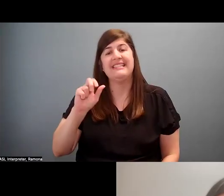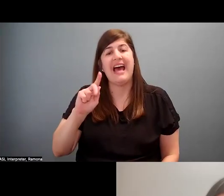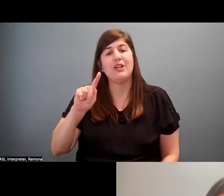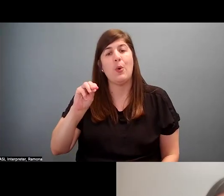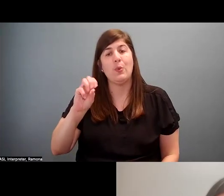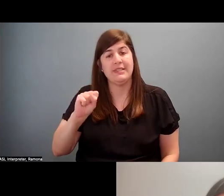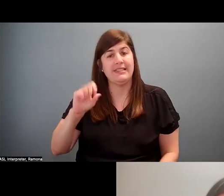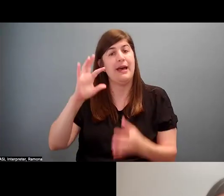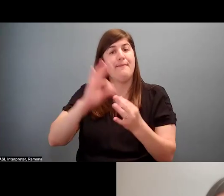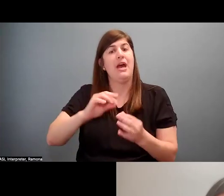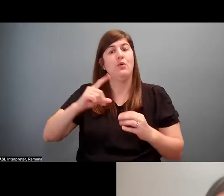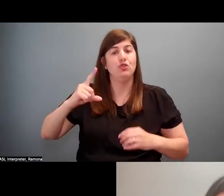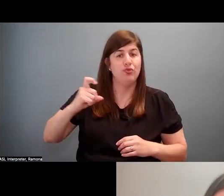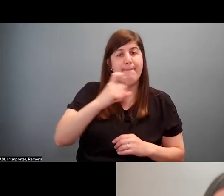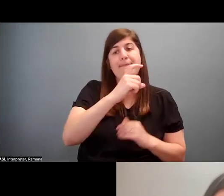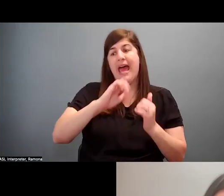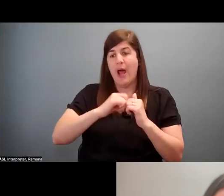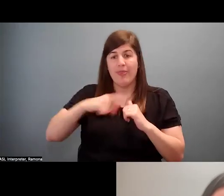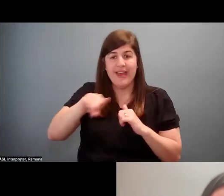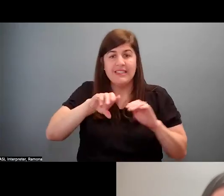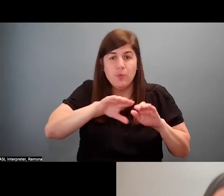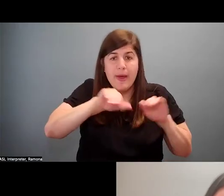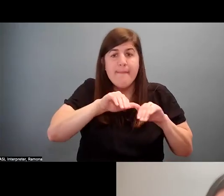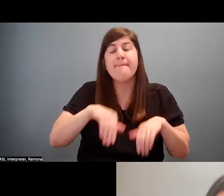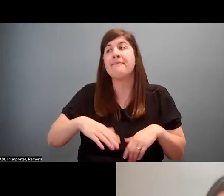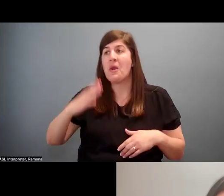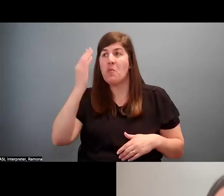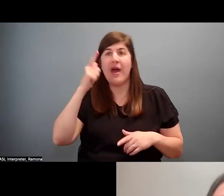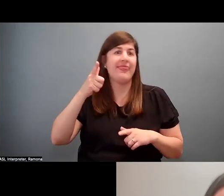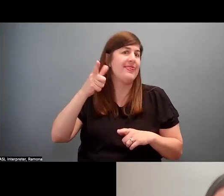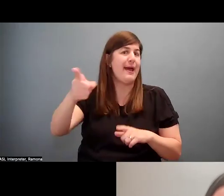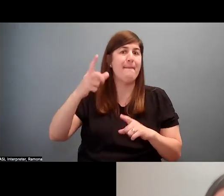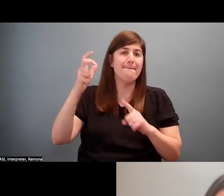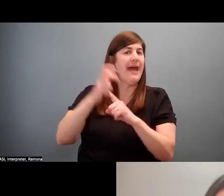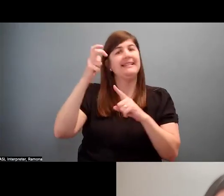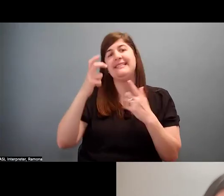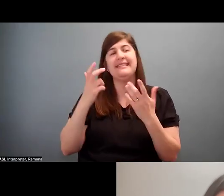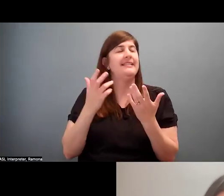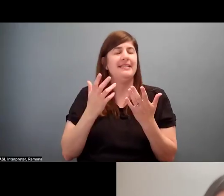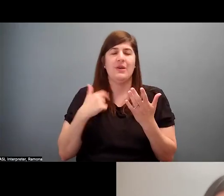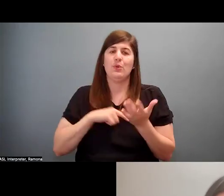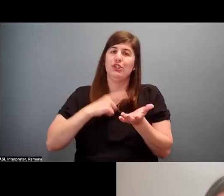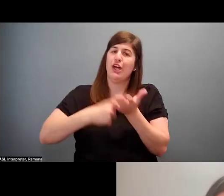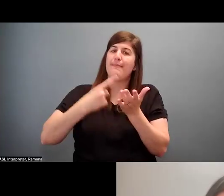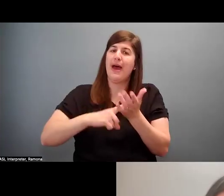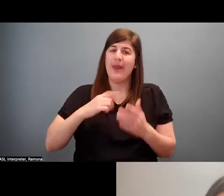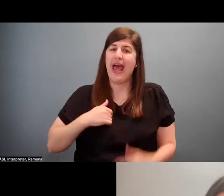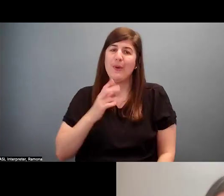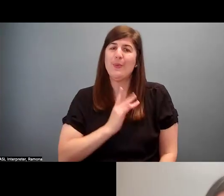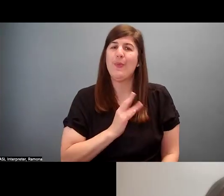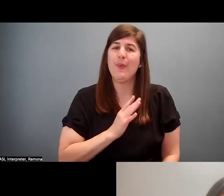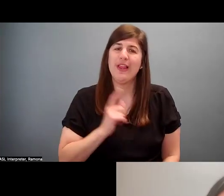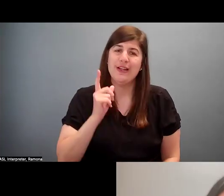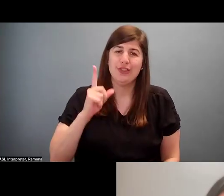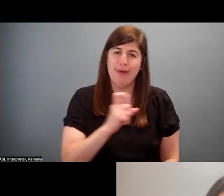about shrimp, how shrimp swim, why shrimp are the best. We're going to talk all about how cool they are. Sara, thanks for joining